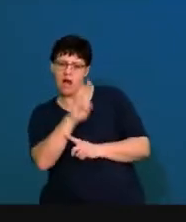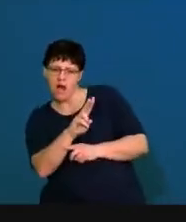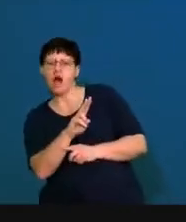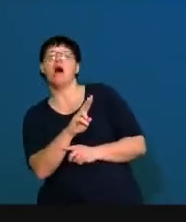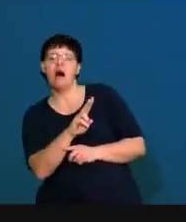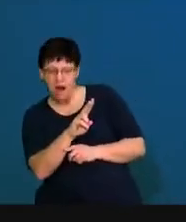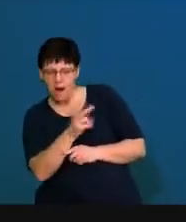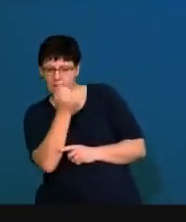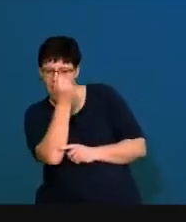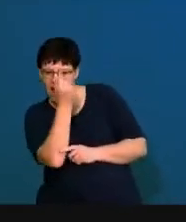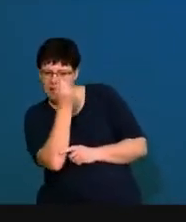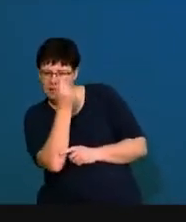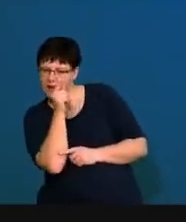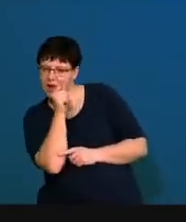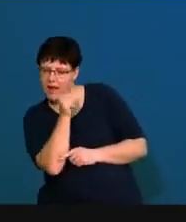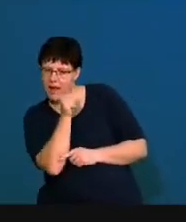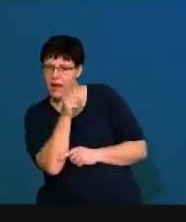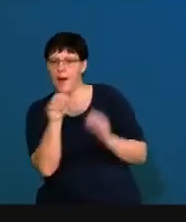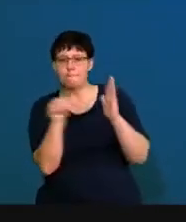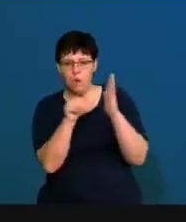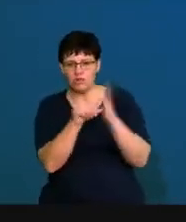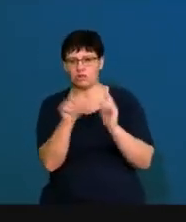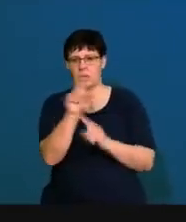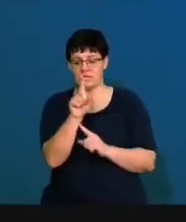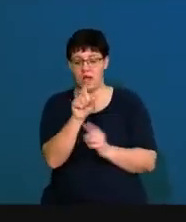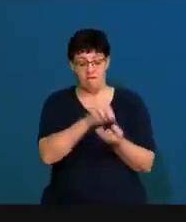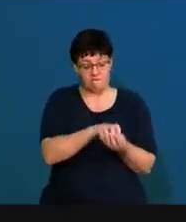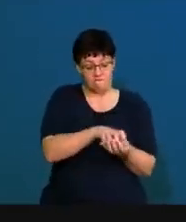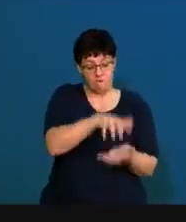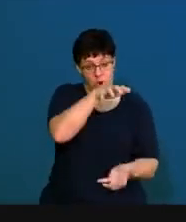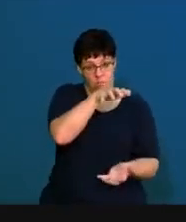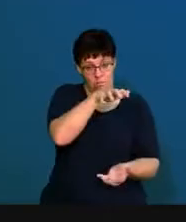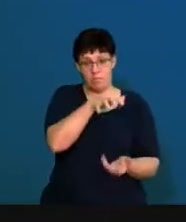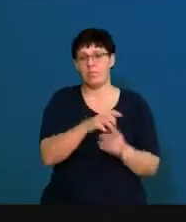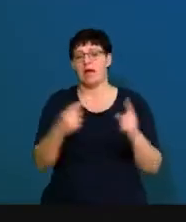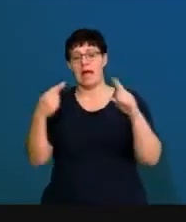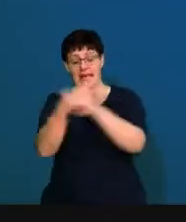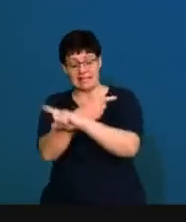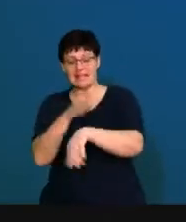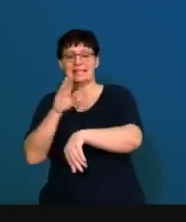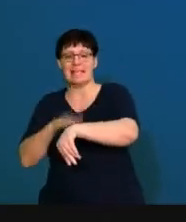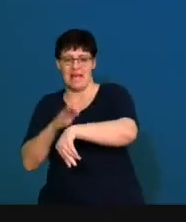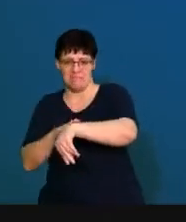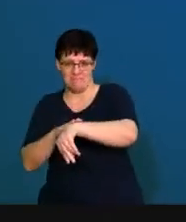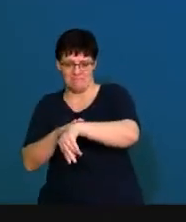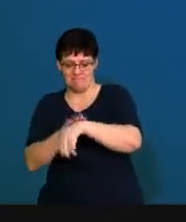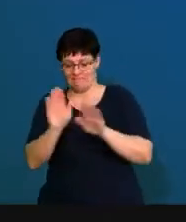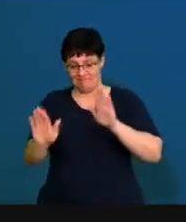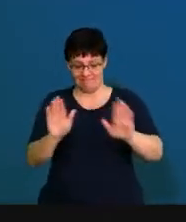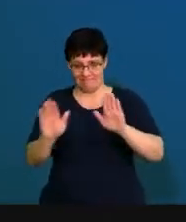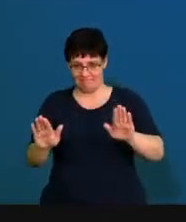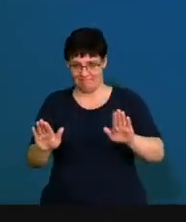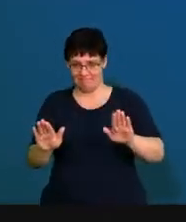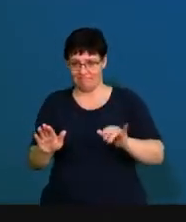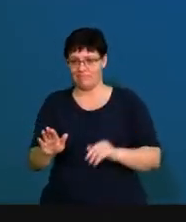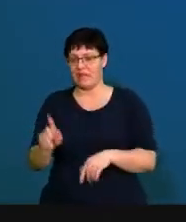kinetics. Understand the key components. So this is volume versus time, okay? So this is time, let's